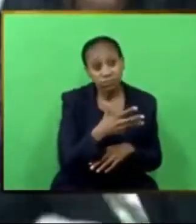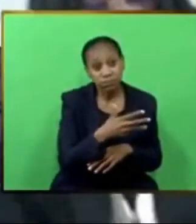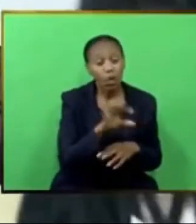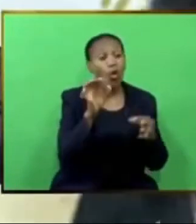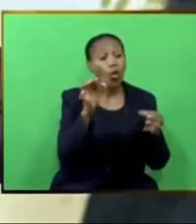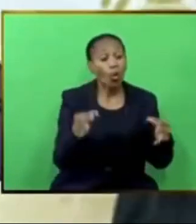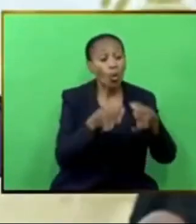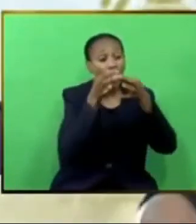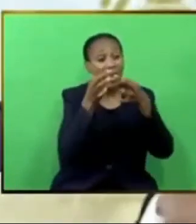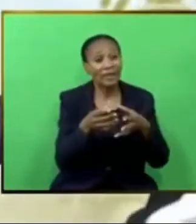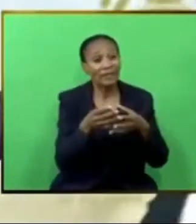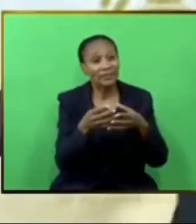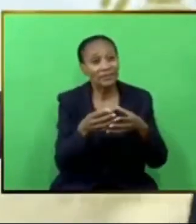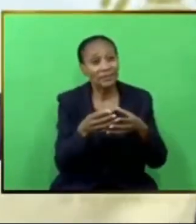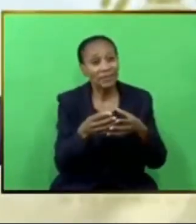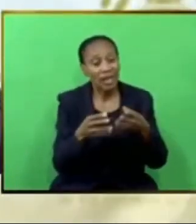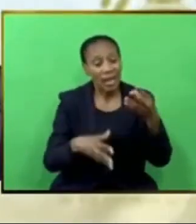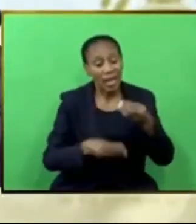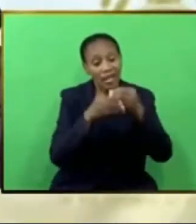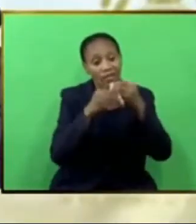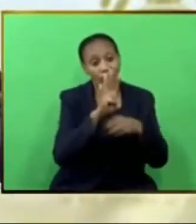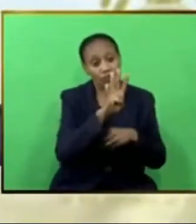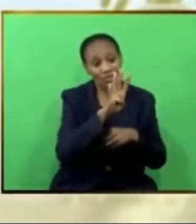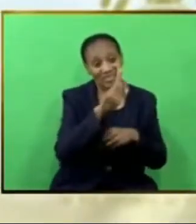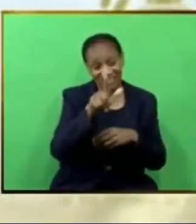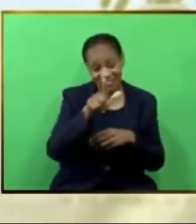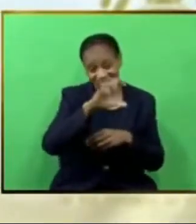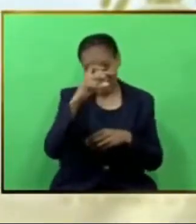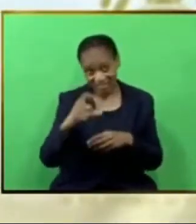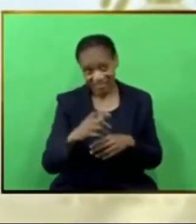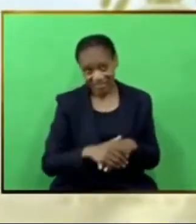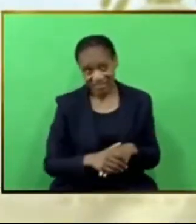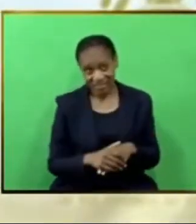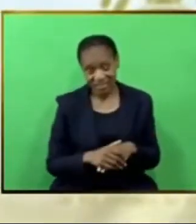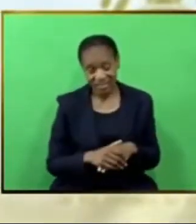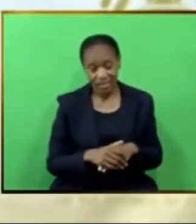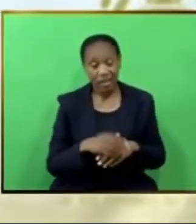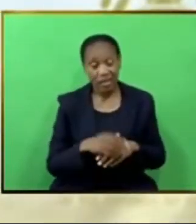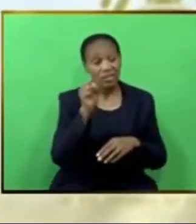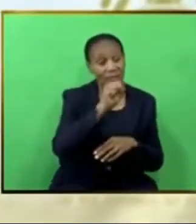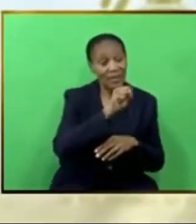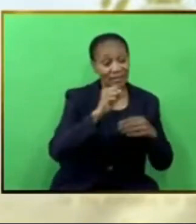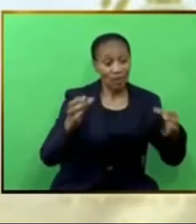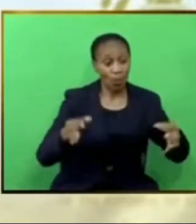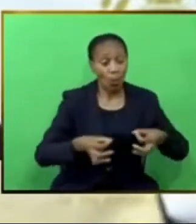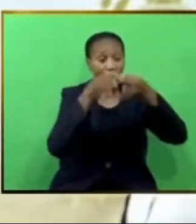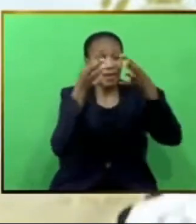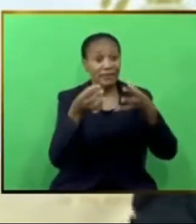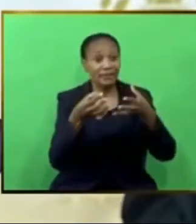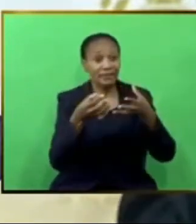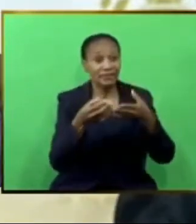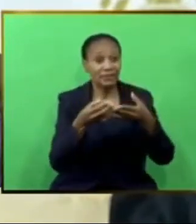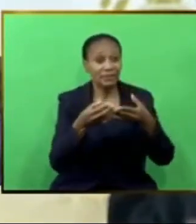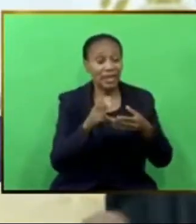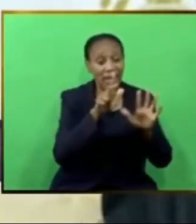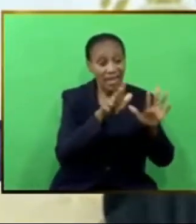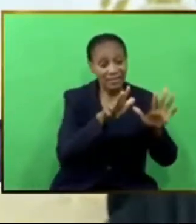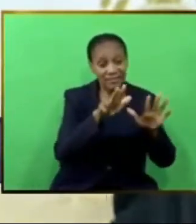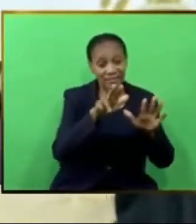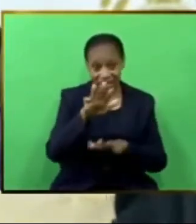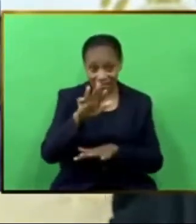wine will cost an extra 47 cents. A bottle of sparkling wine will cost an extra 89